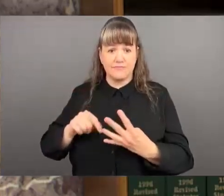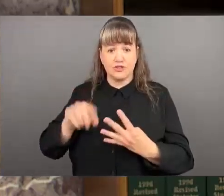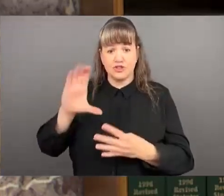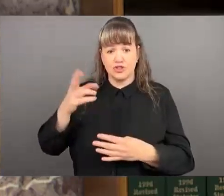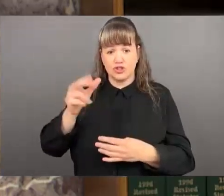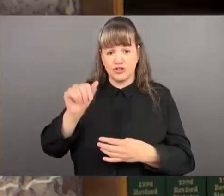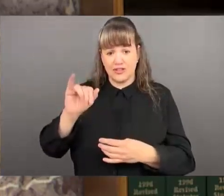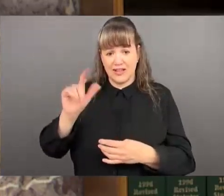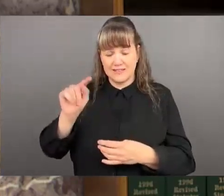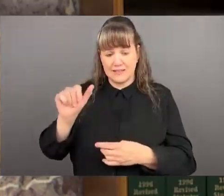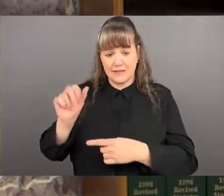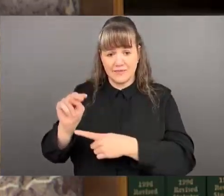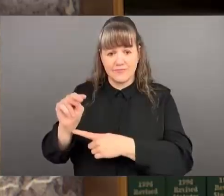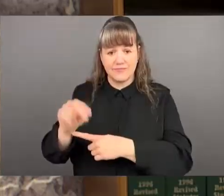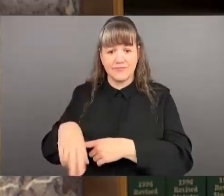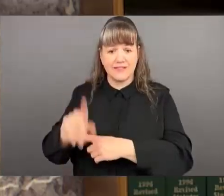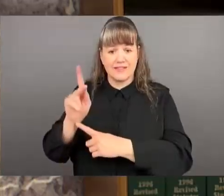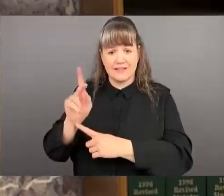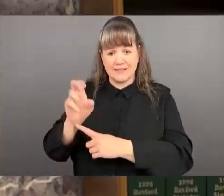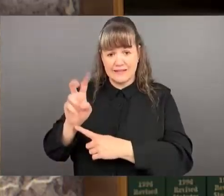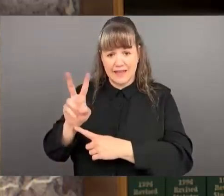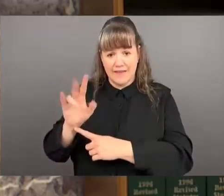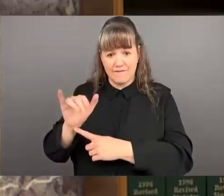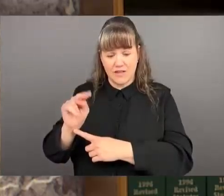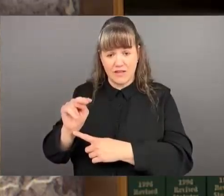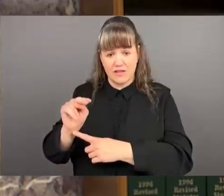Kevin, and Tamara,